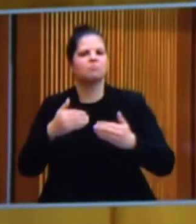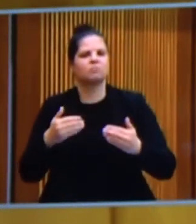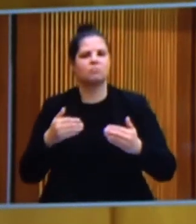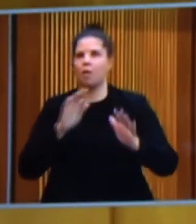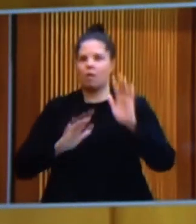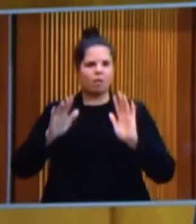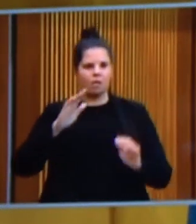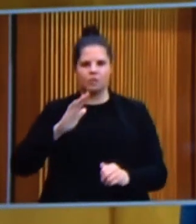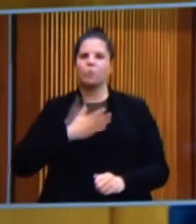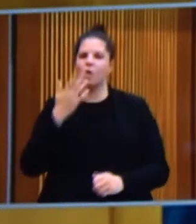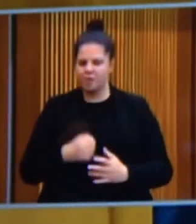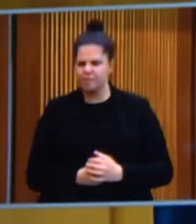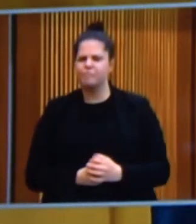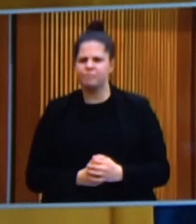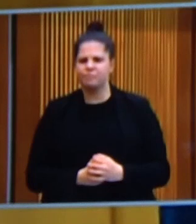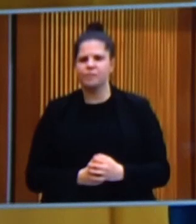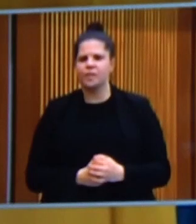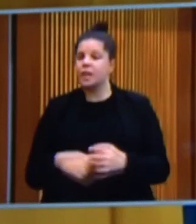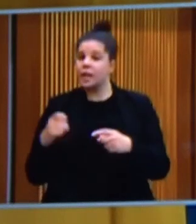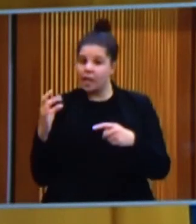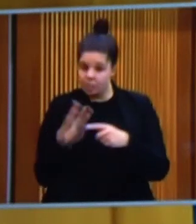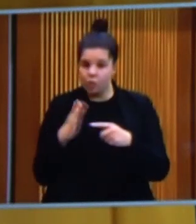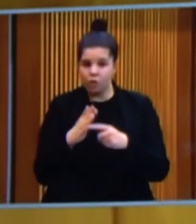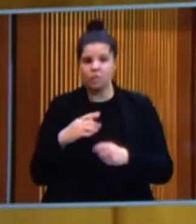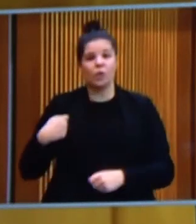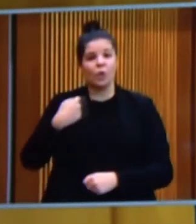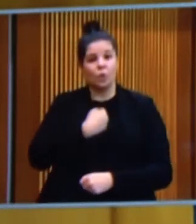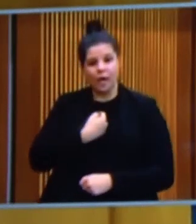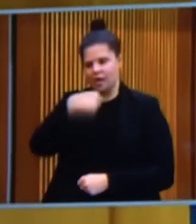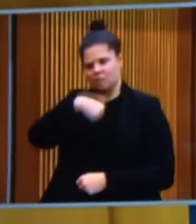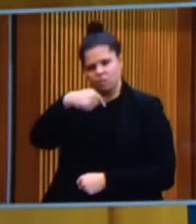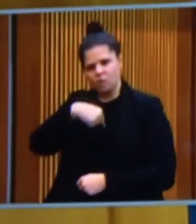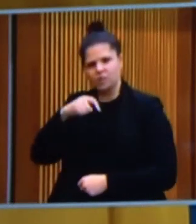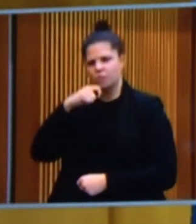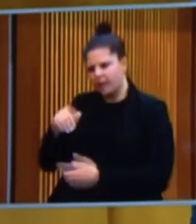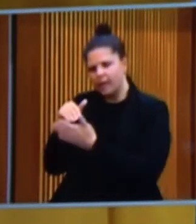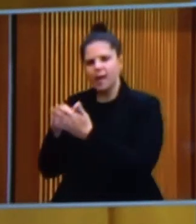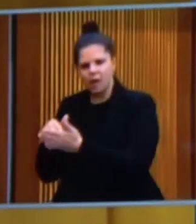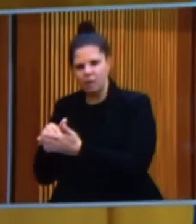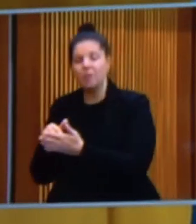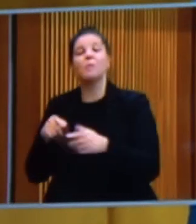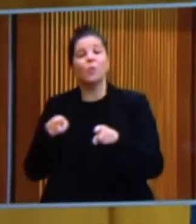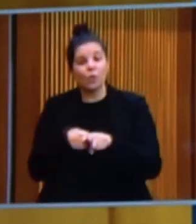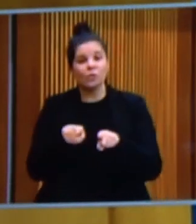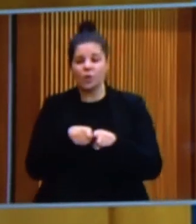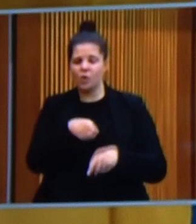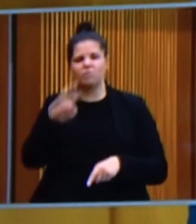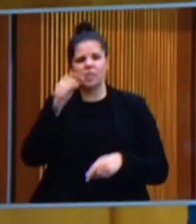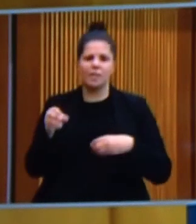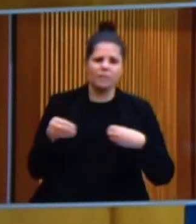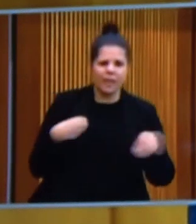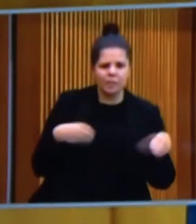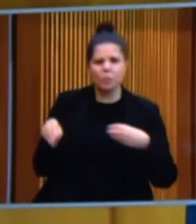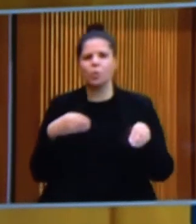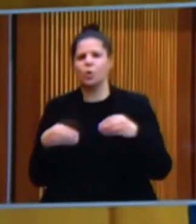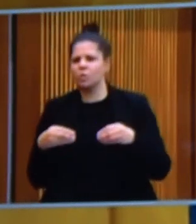of this is that in return for our guarantee, there's a guarantee of flexibility, capacity,